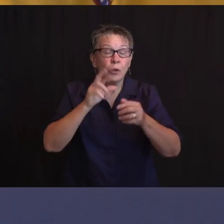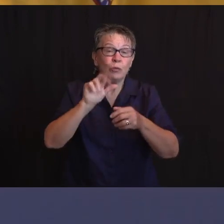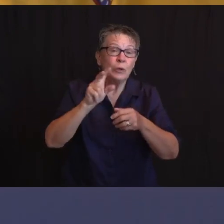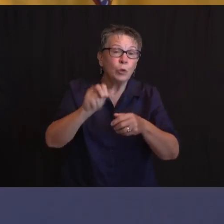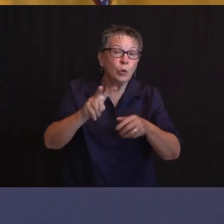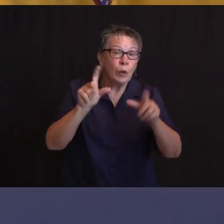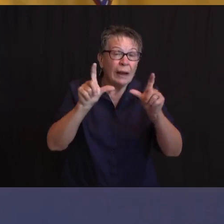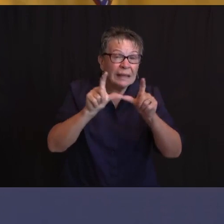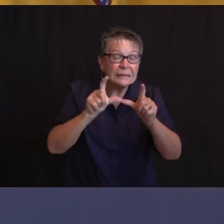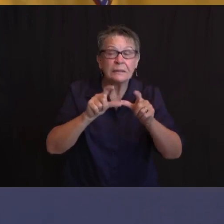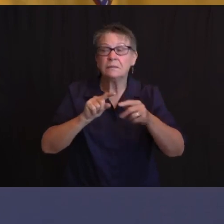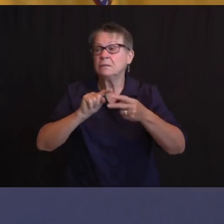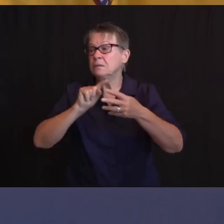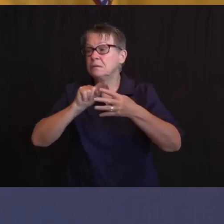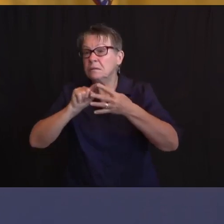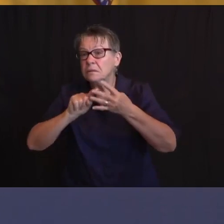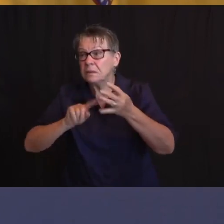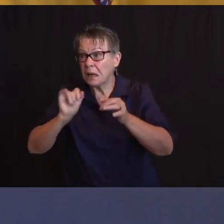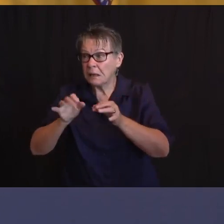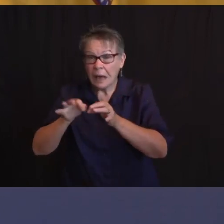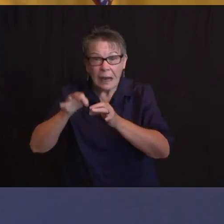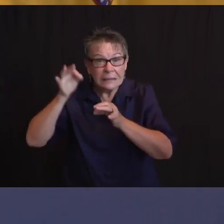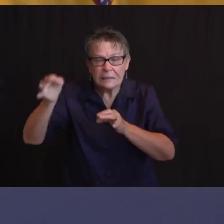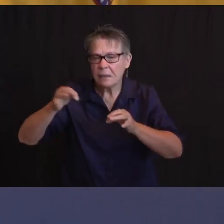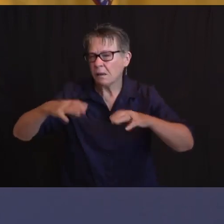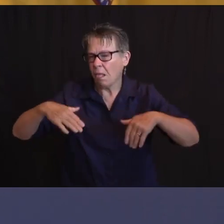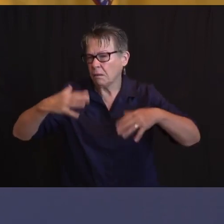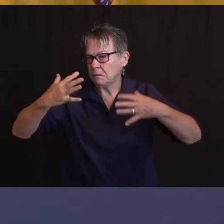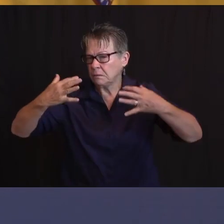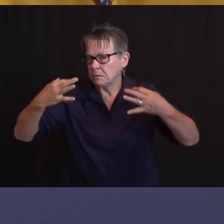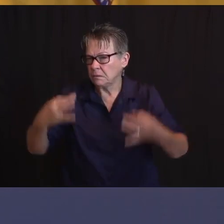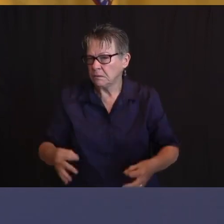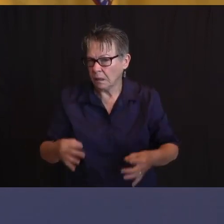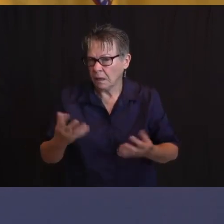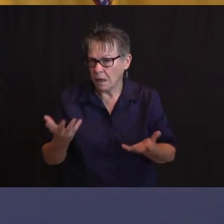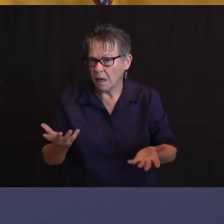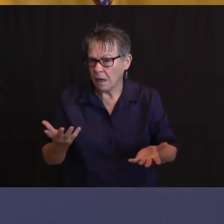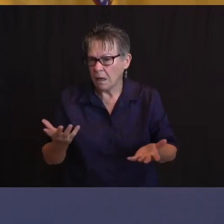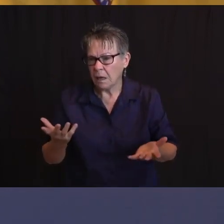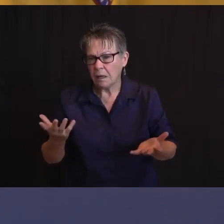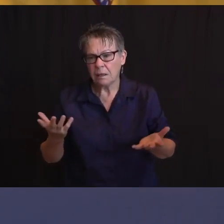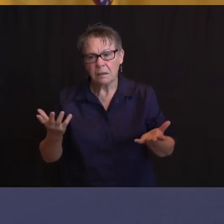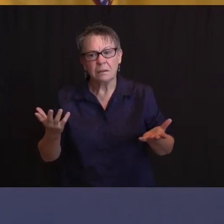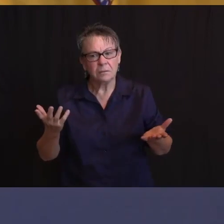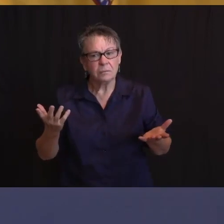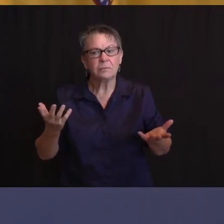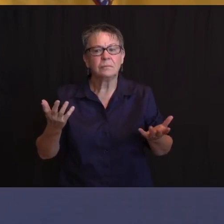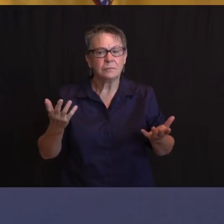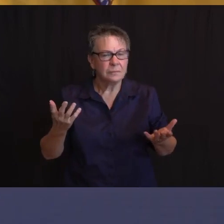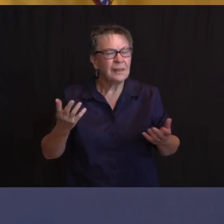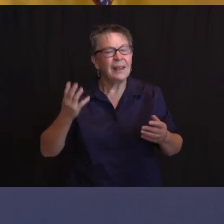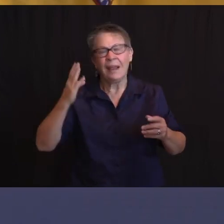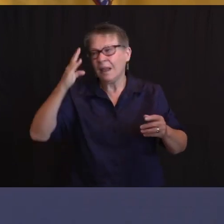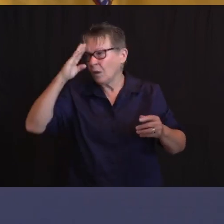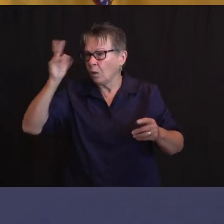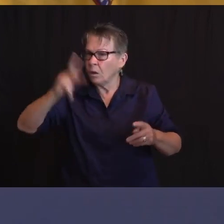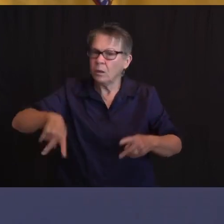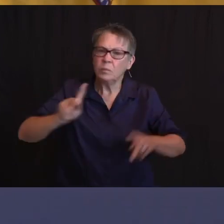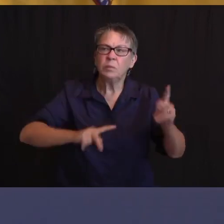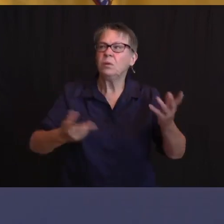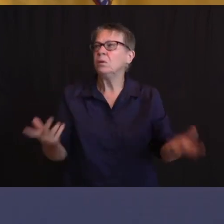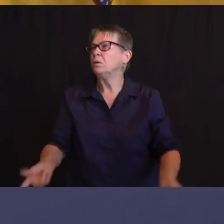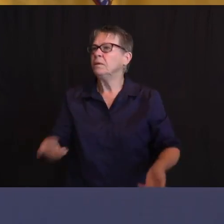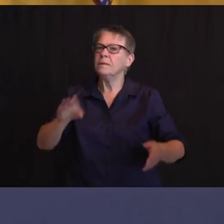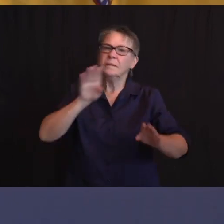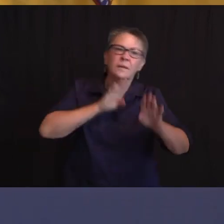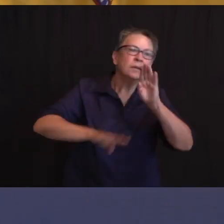folks if they're frustrated, I join you in your frustration. Got nothing, no more color on the tablets. We're